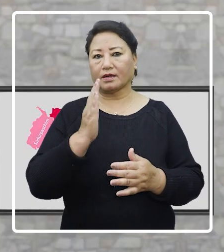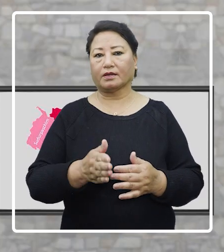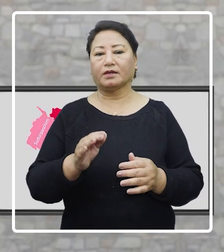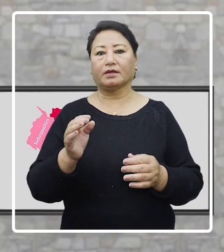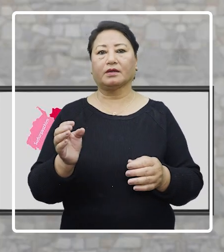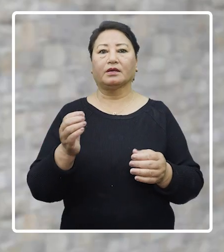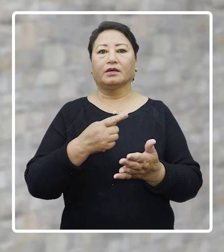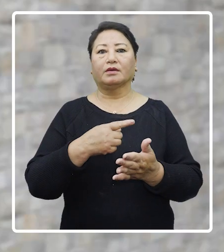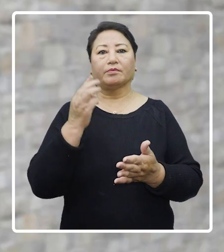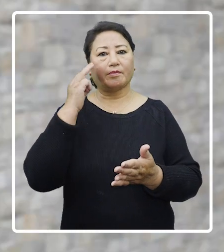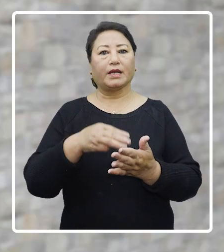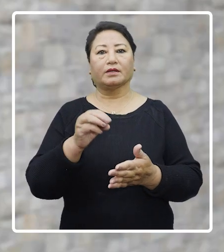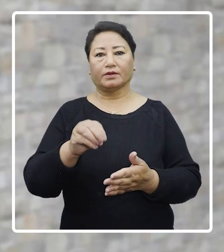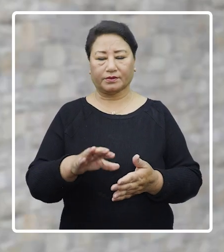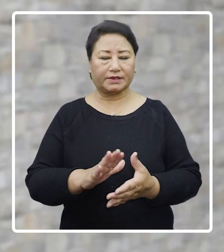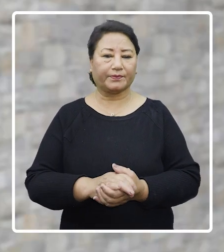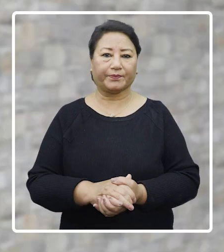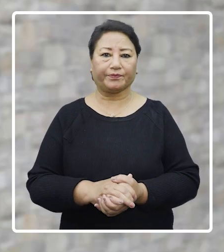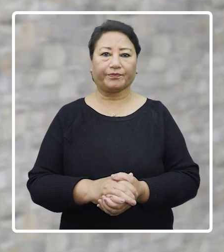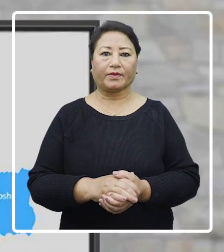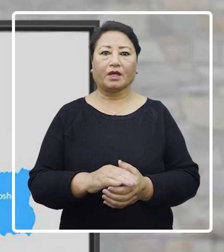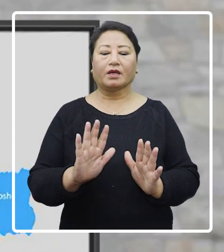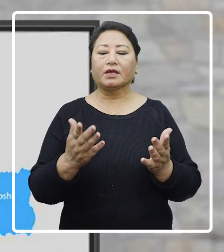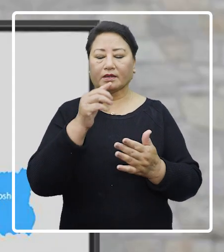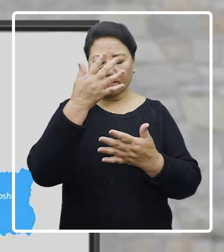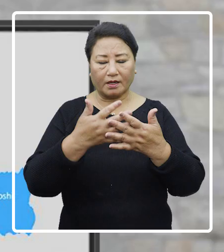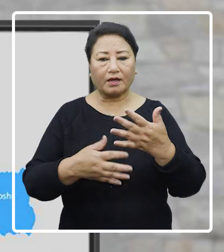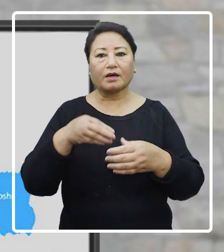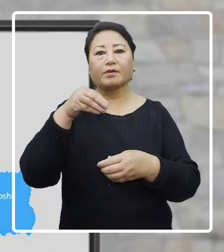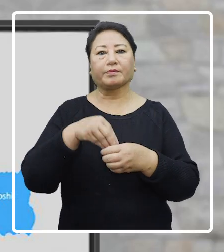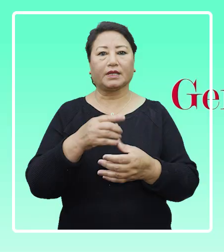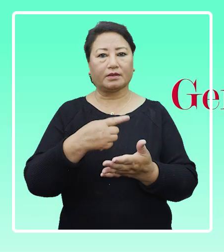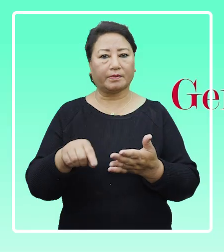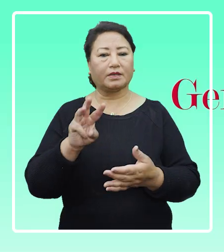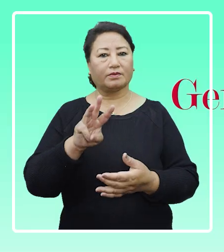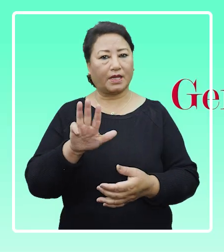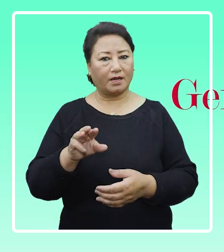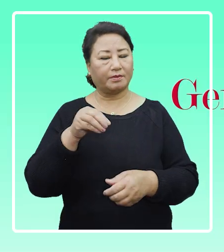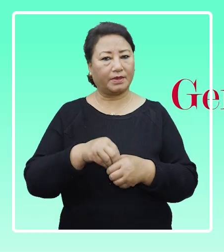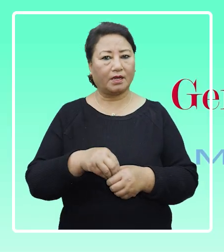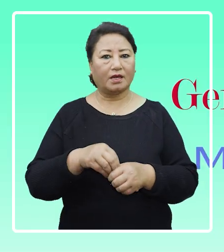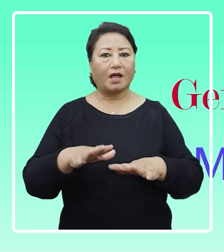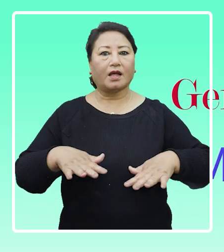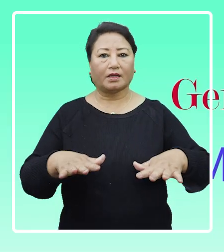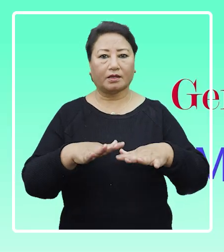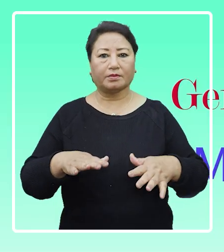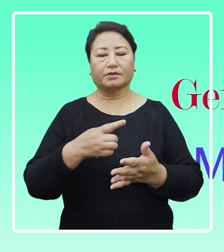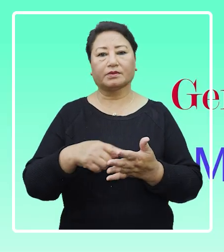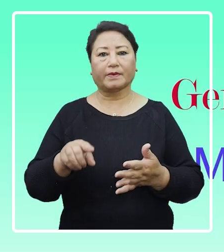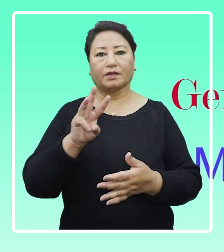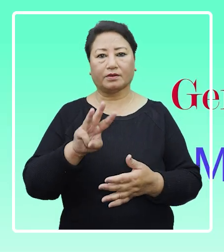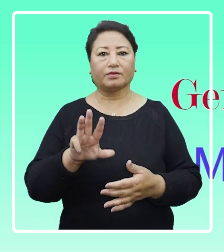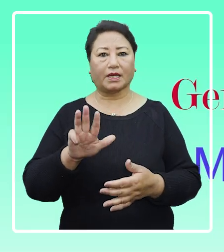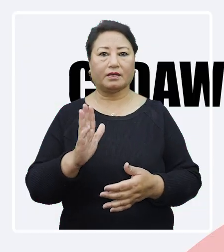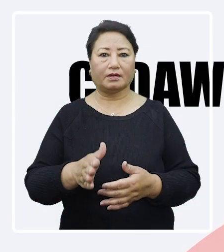that are included in General Recommendation number 39? General Recommendation number 39, for the first time, references in more